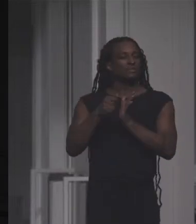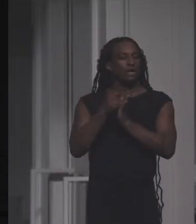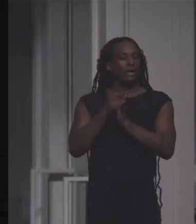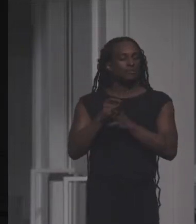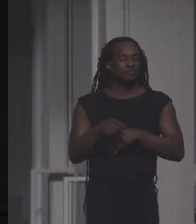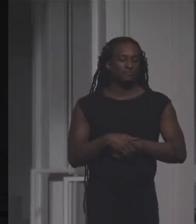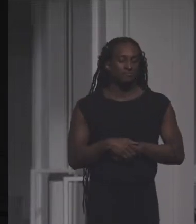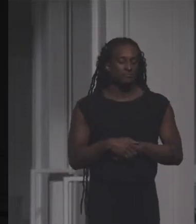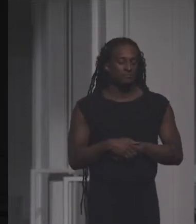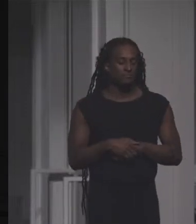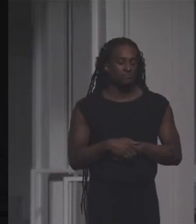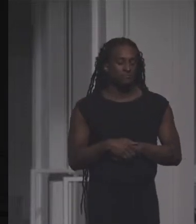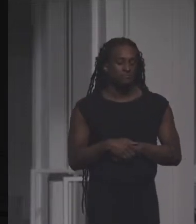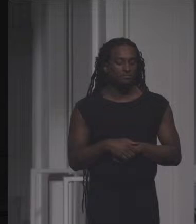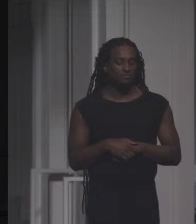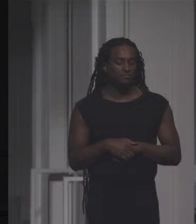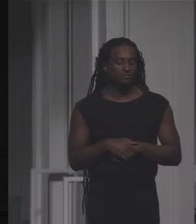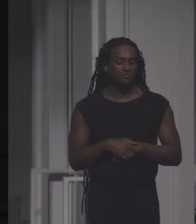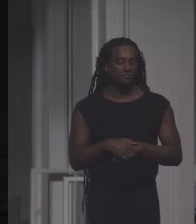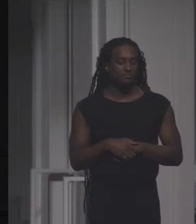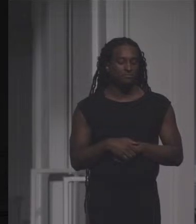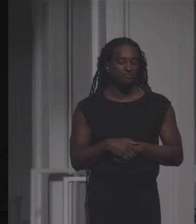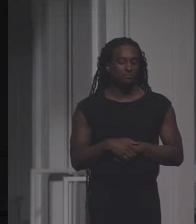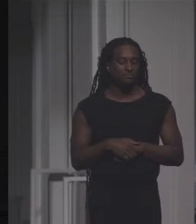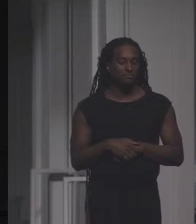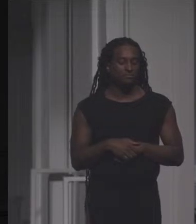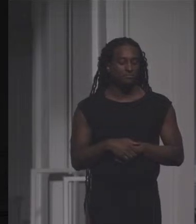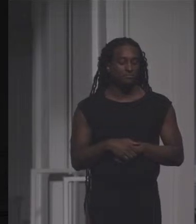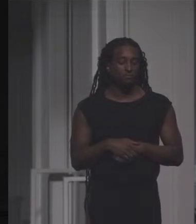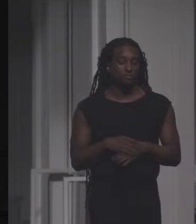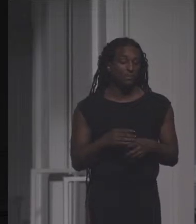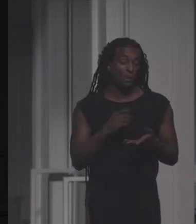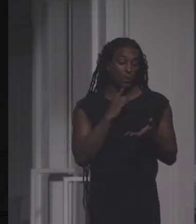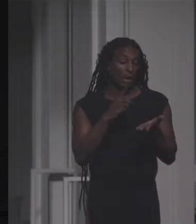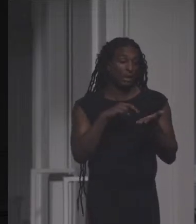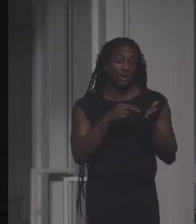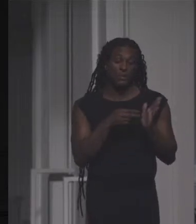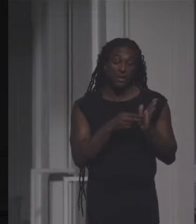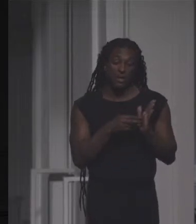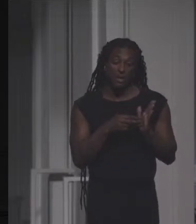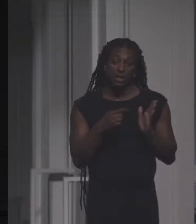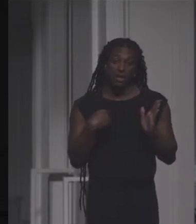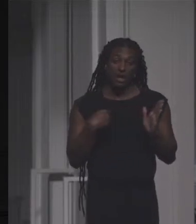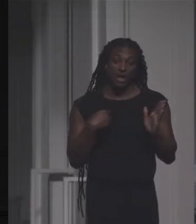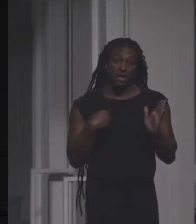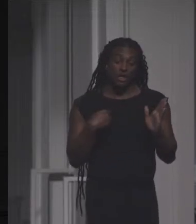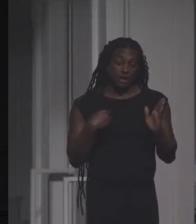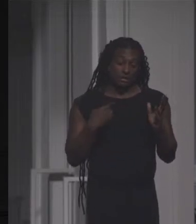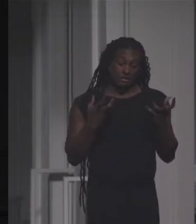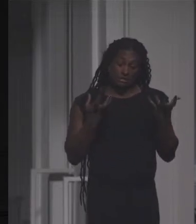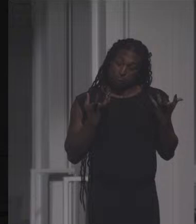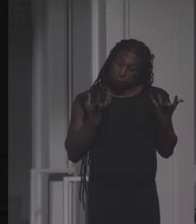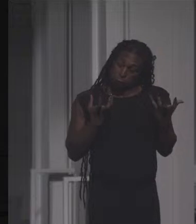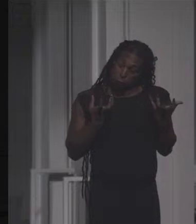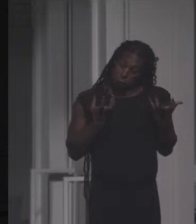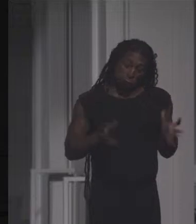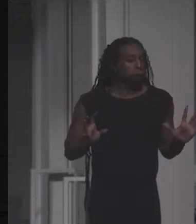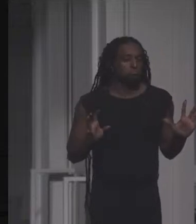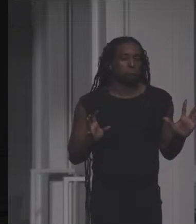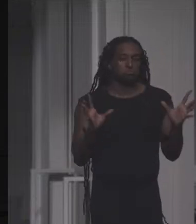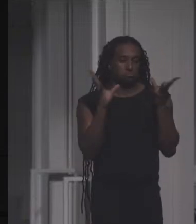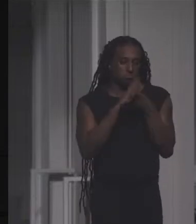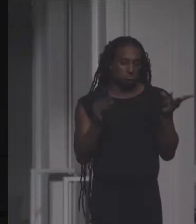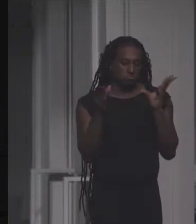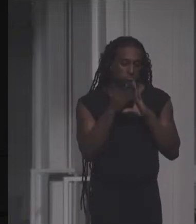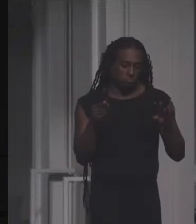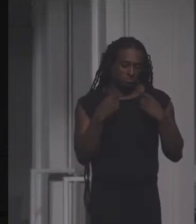In other ways, though, I really did not want to tell her story. I